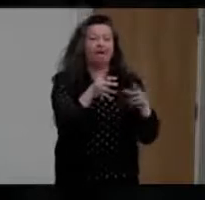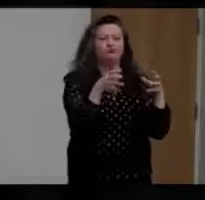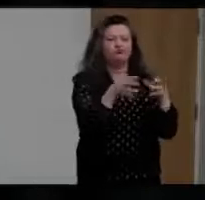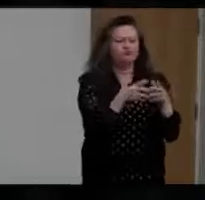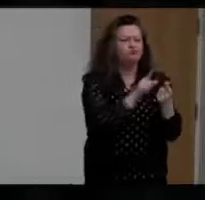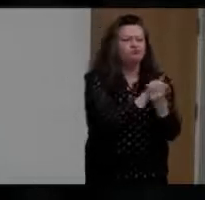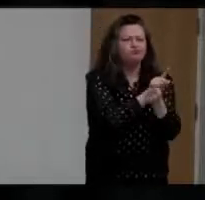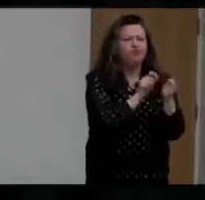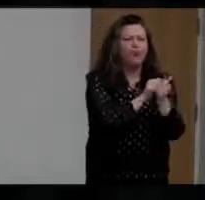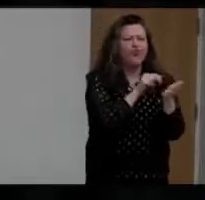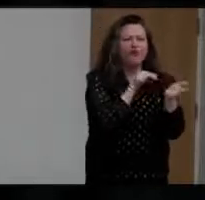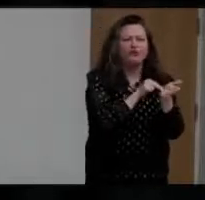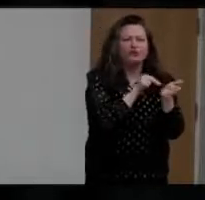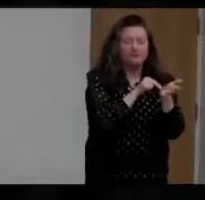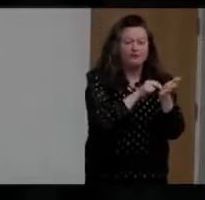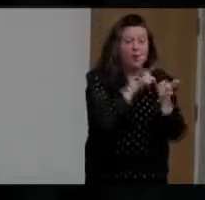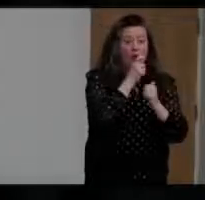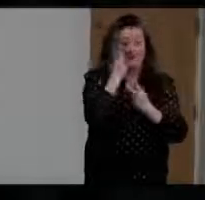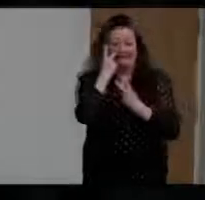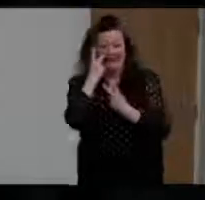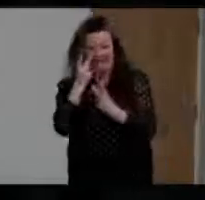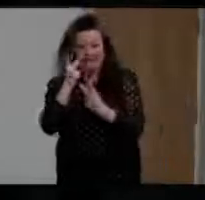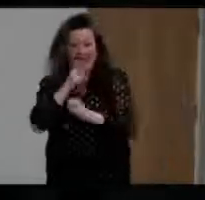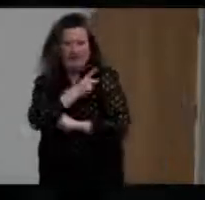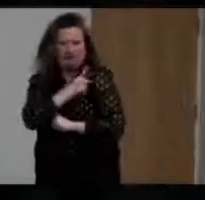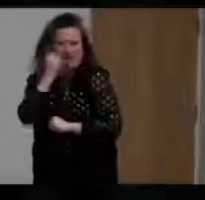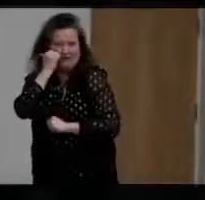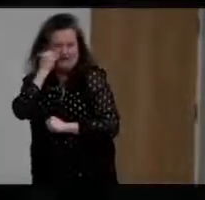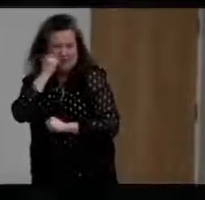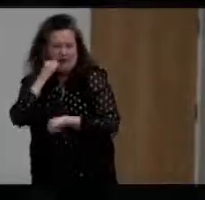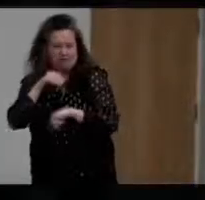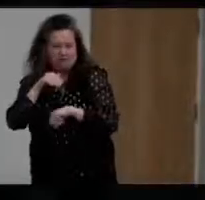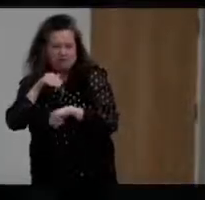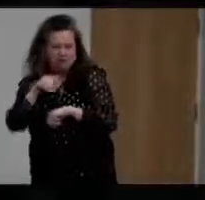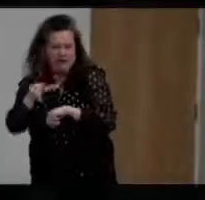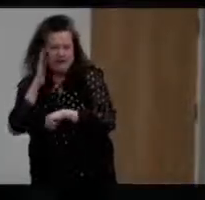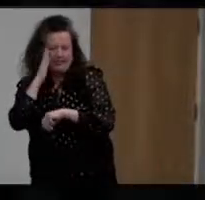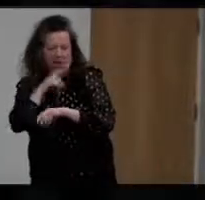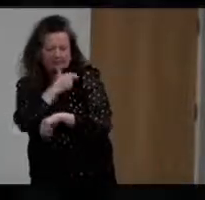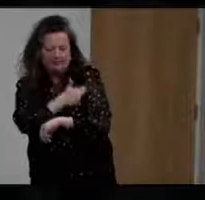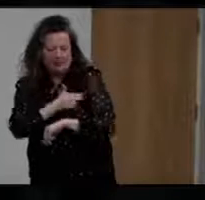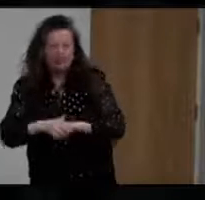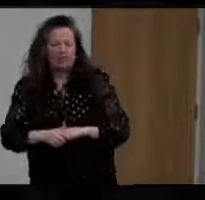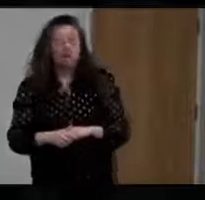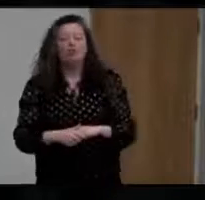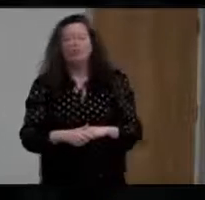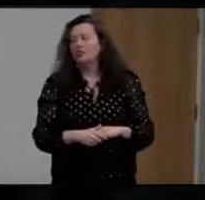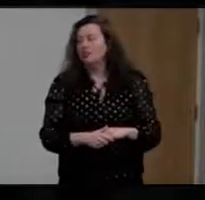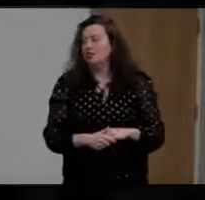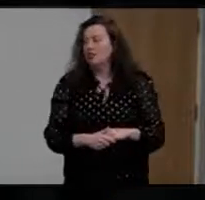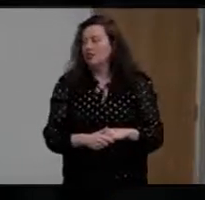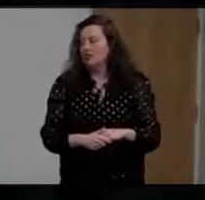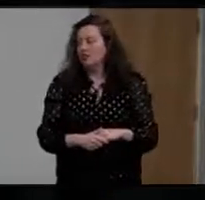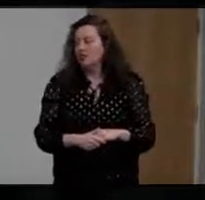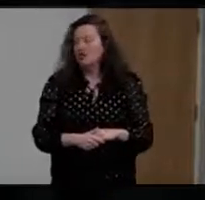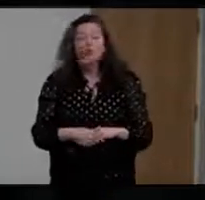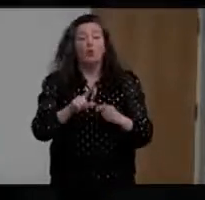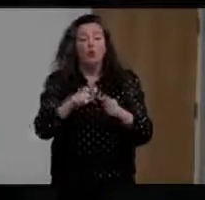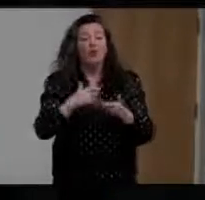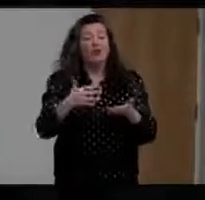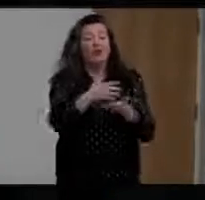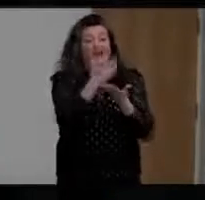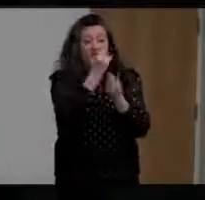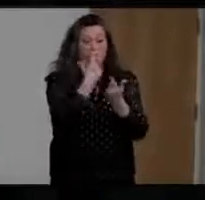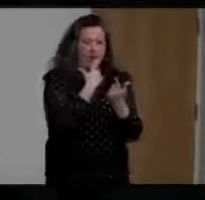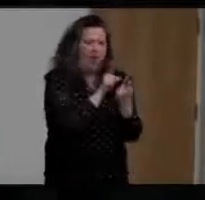patients on the ward. And you don't build it and throw it over the fence. You work with the domain experts very closely and iteratively. And